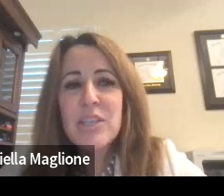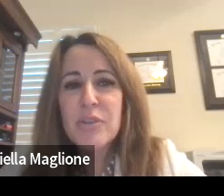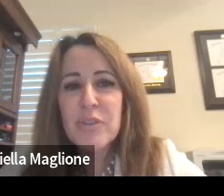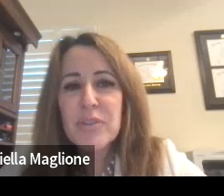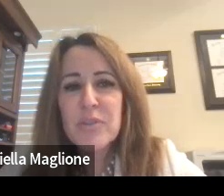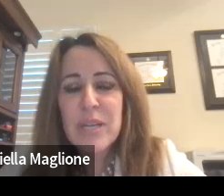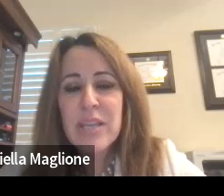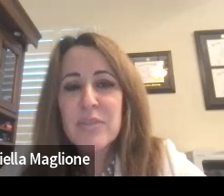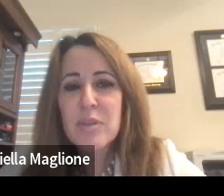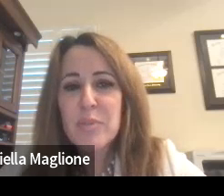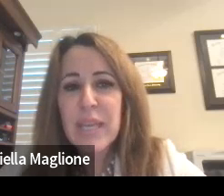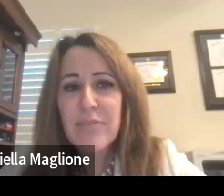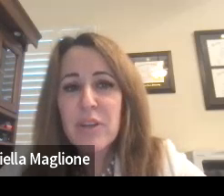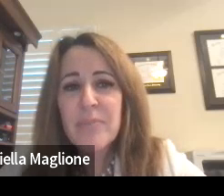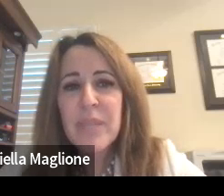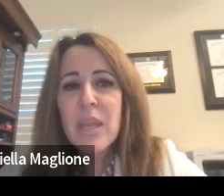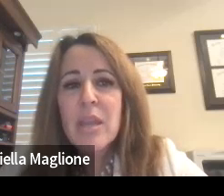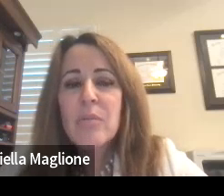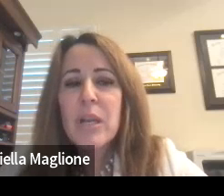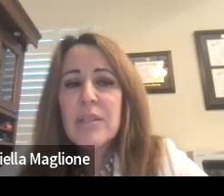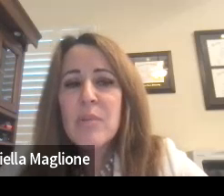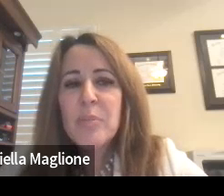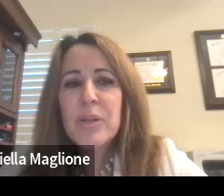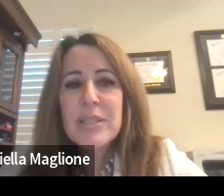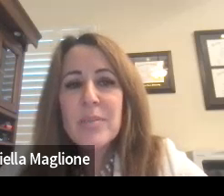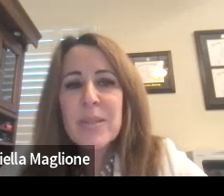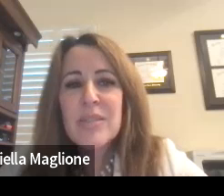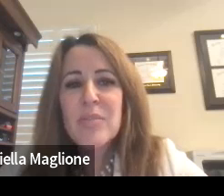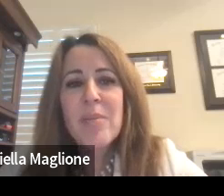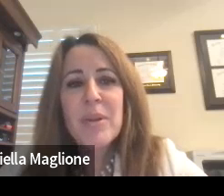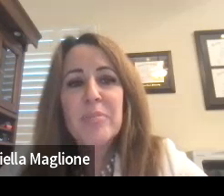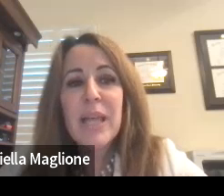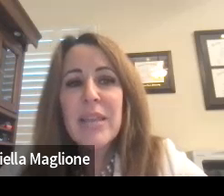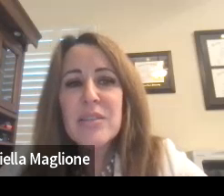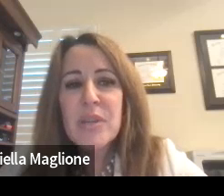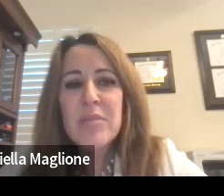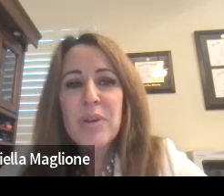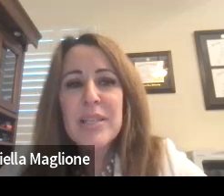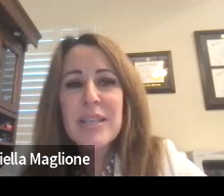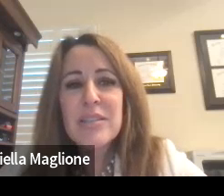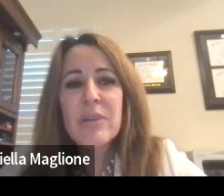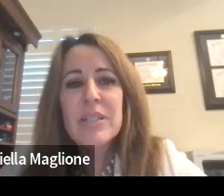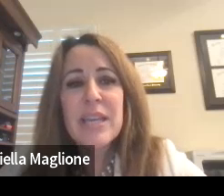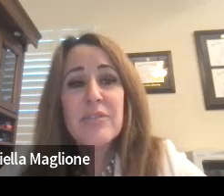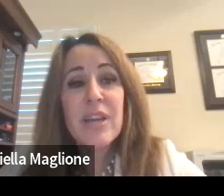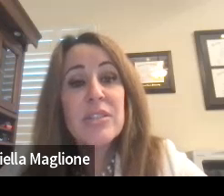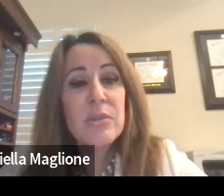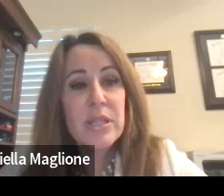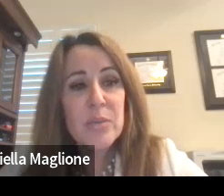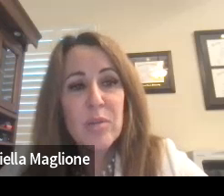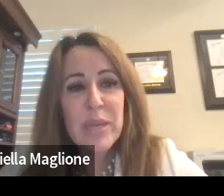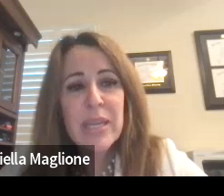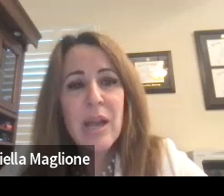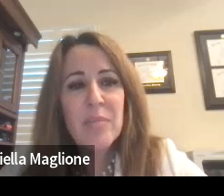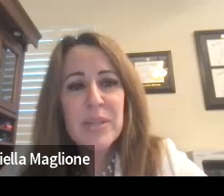practices in universal screening of student behavior. We also want participants to be able to apply the screening process to identify